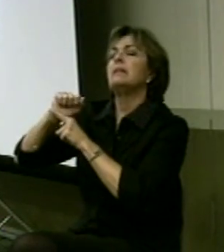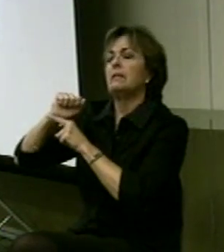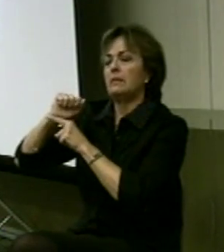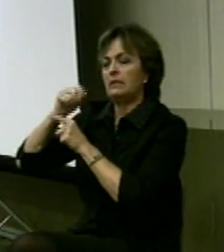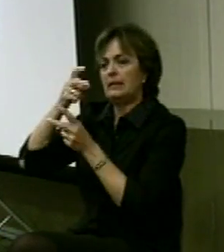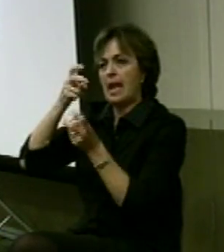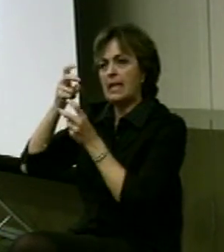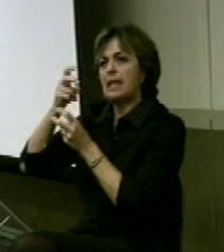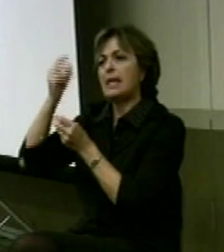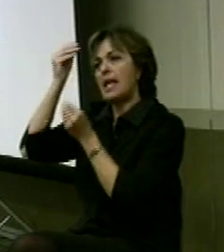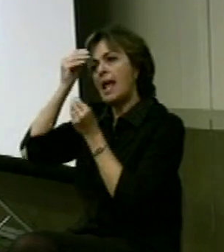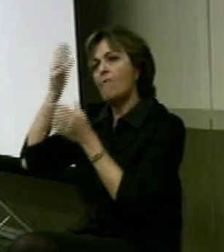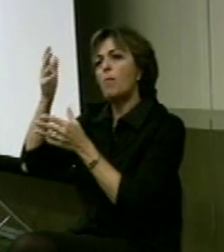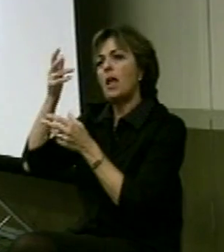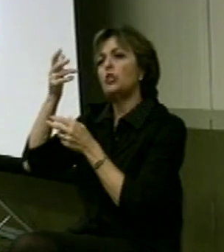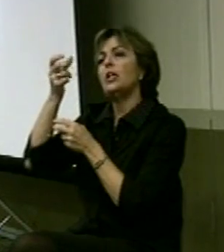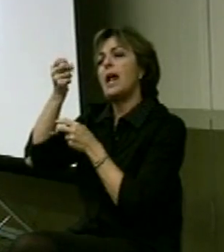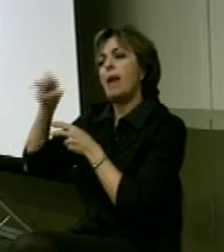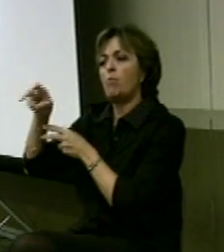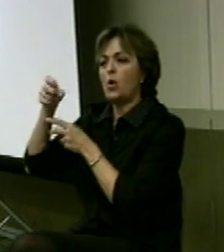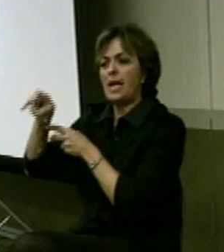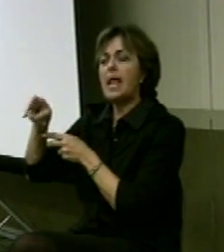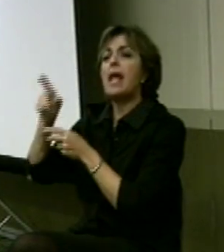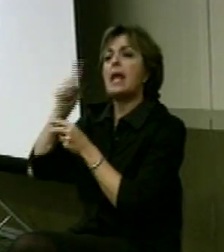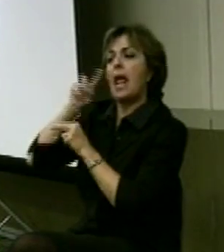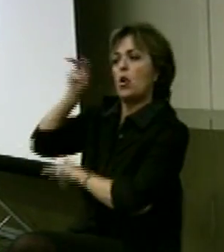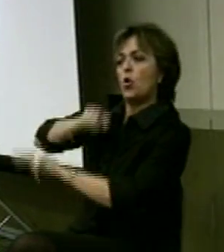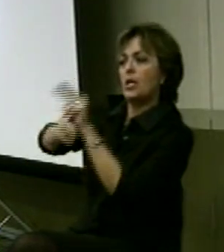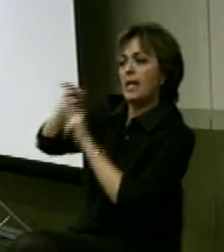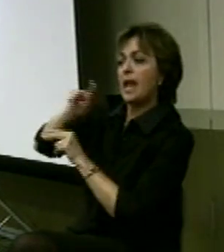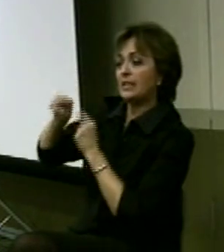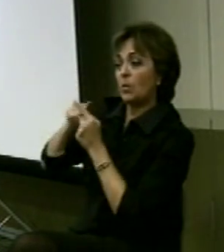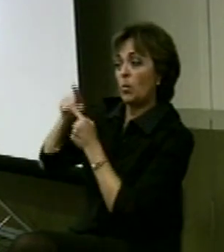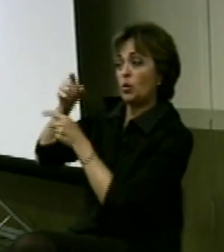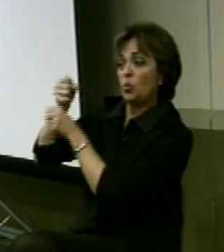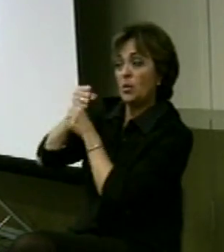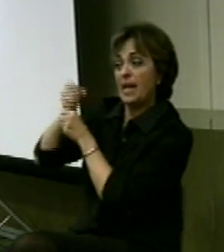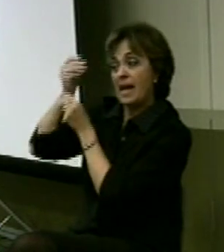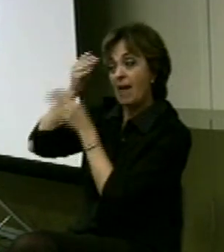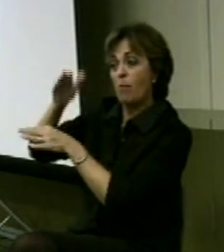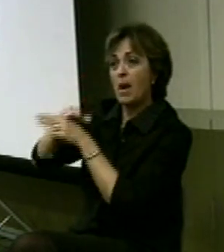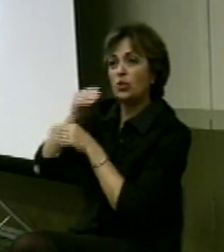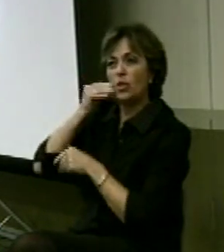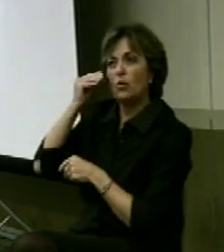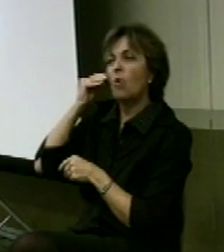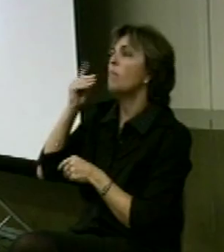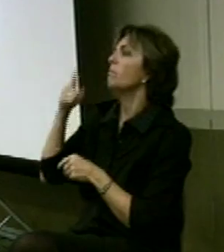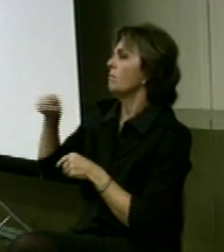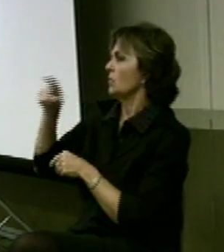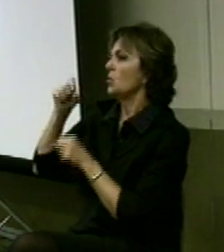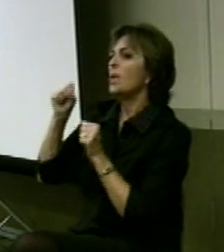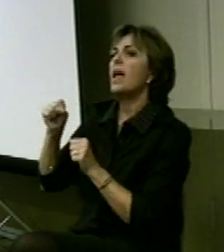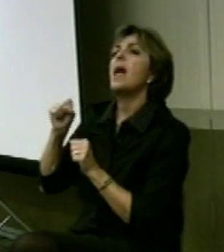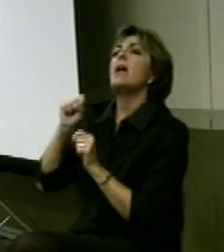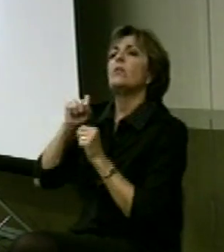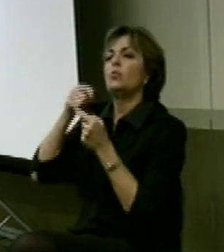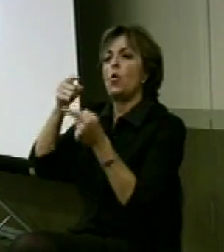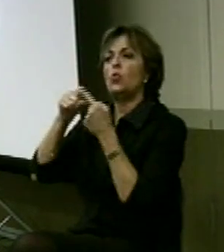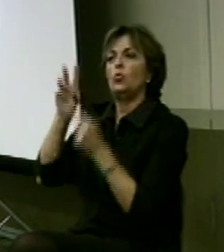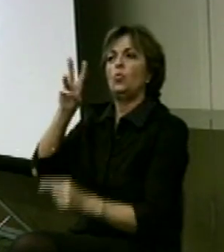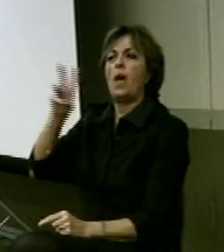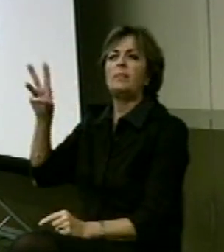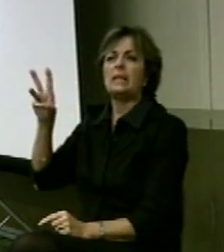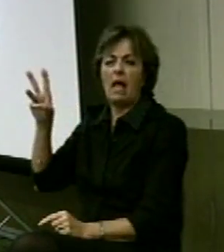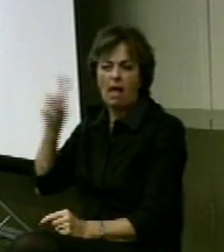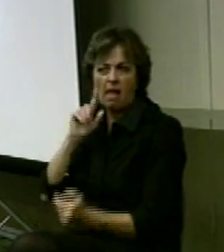taking some information and putting it in there and looking at it so that when you get information at home, you guys can easily